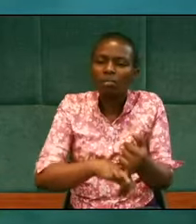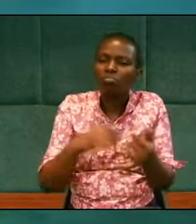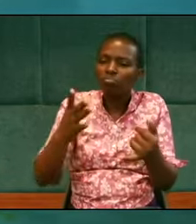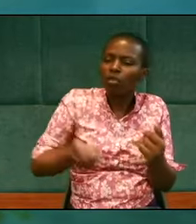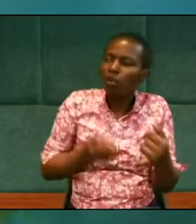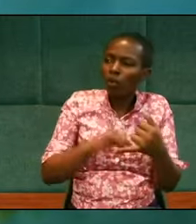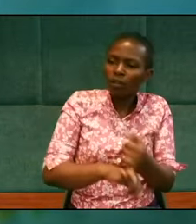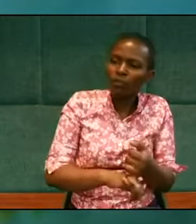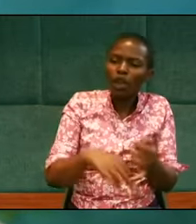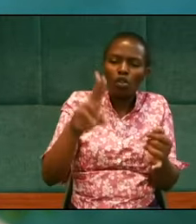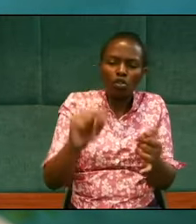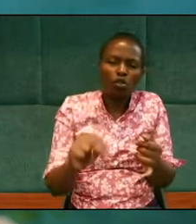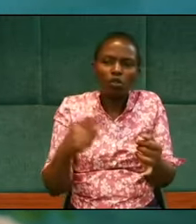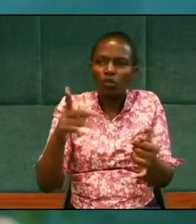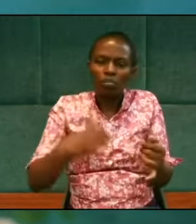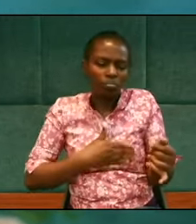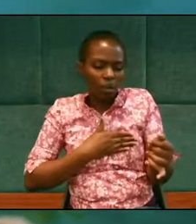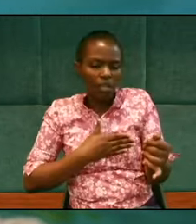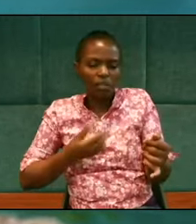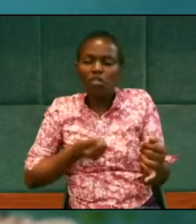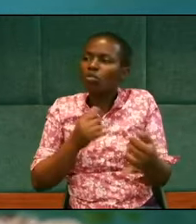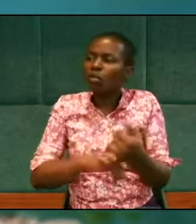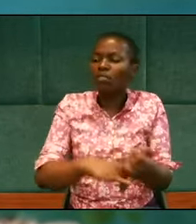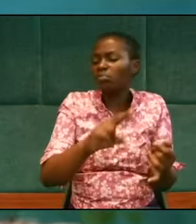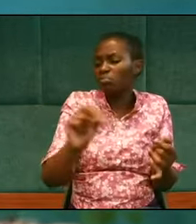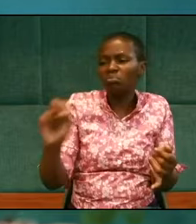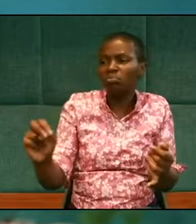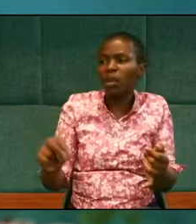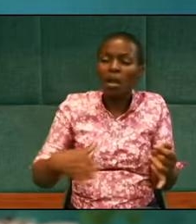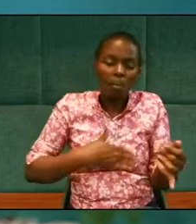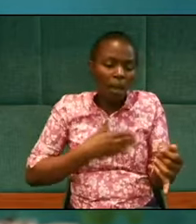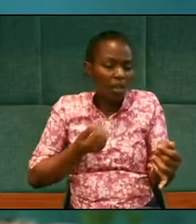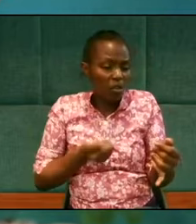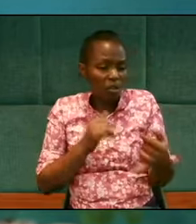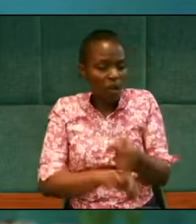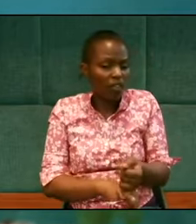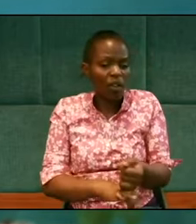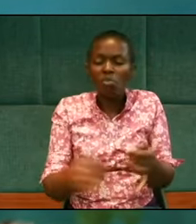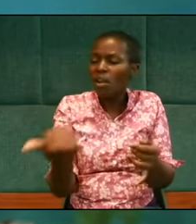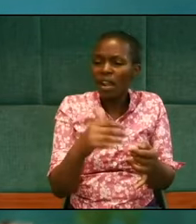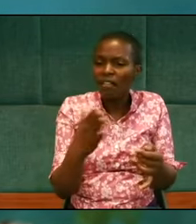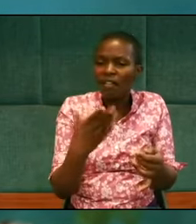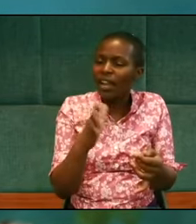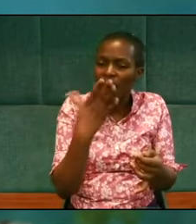suitable for my wife. My wife may not be suitable for your husband.